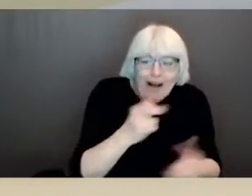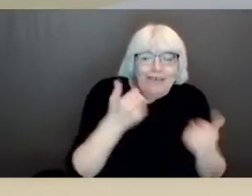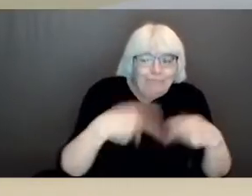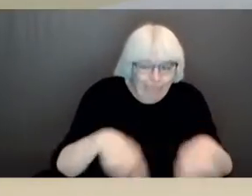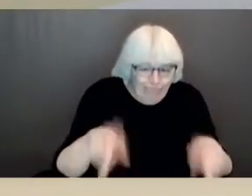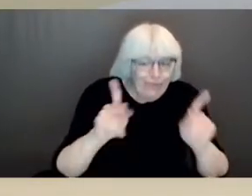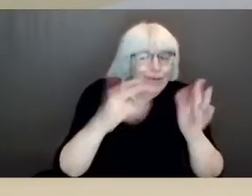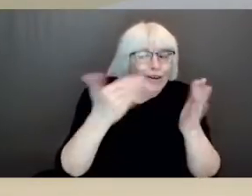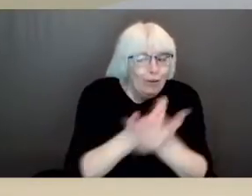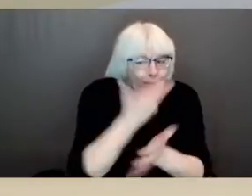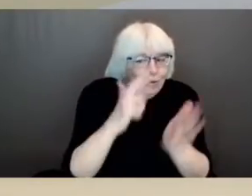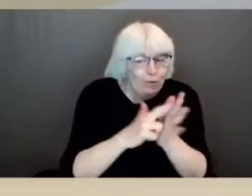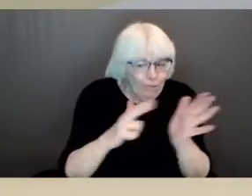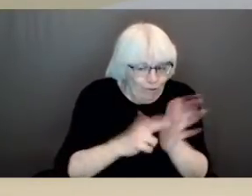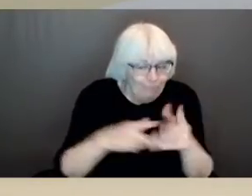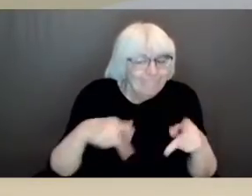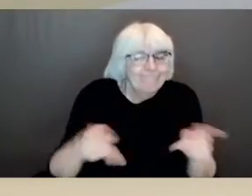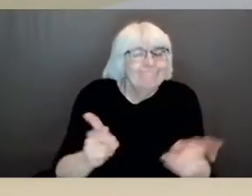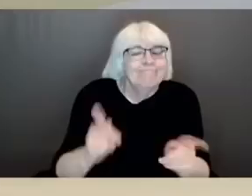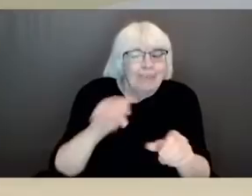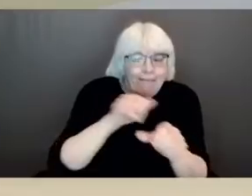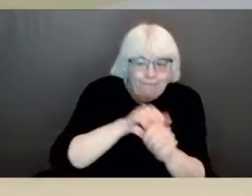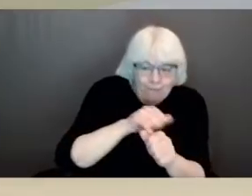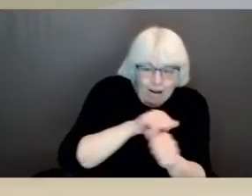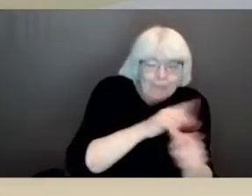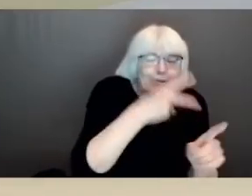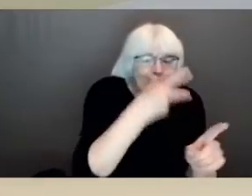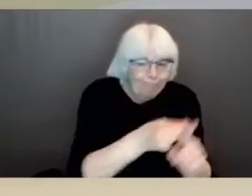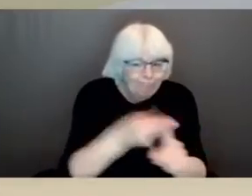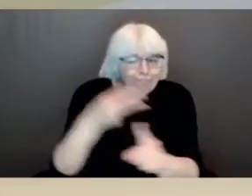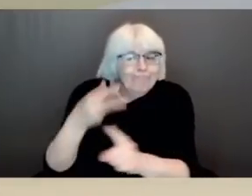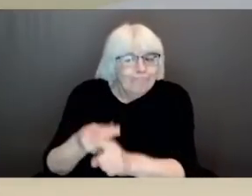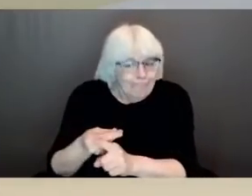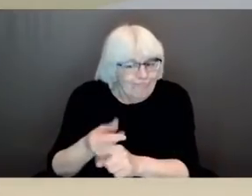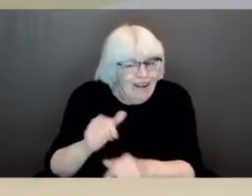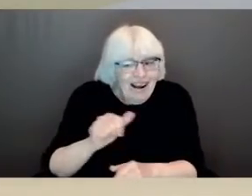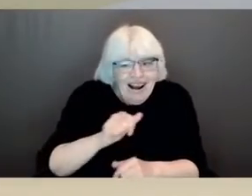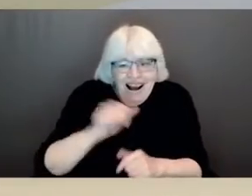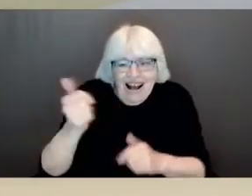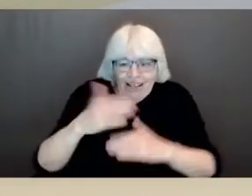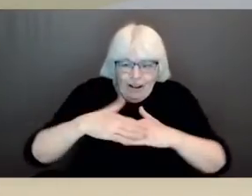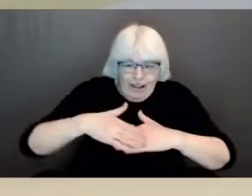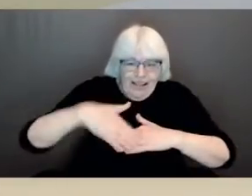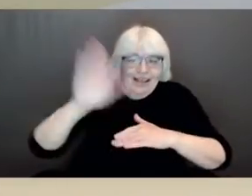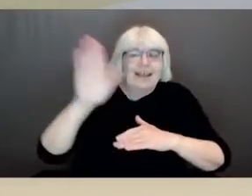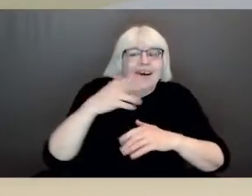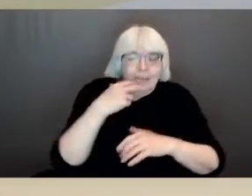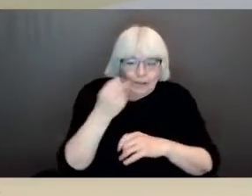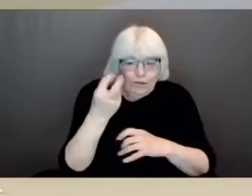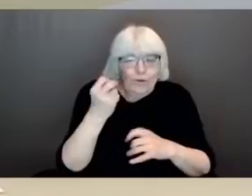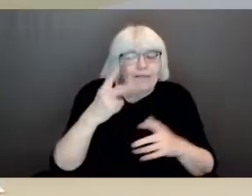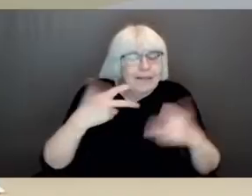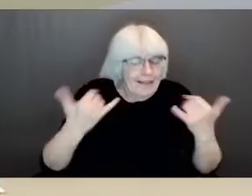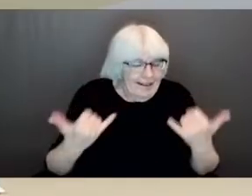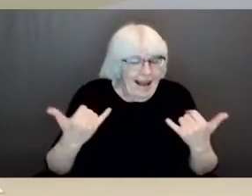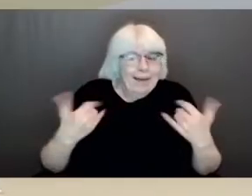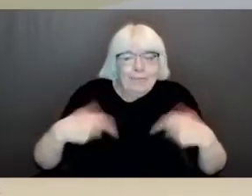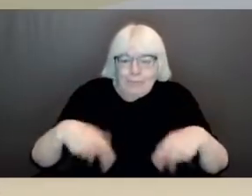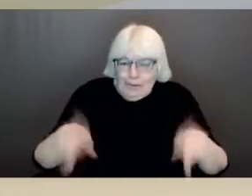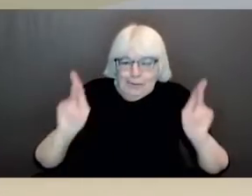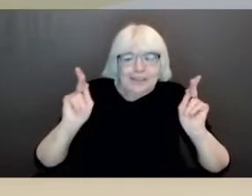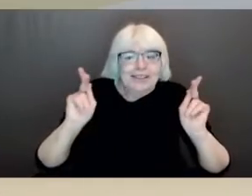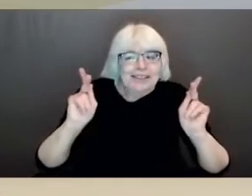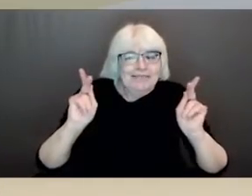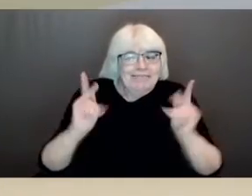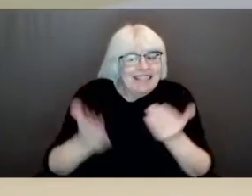to give the COVID-19 vaccine to anyone aged 12 and over. This change makes it easier for families with